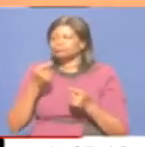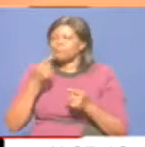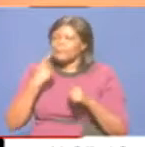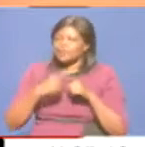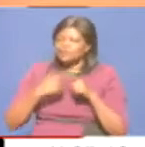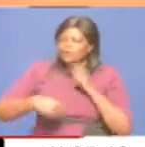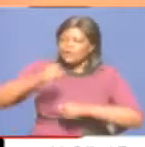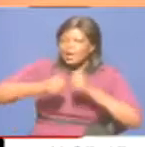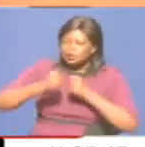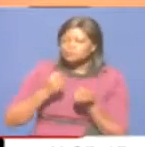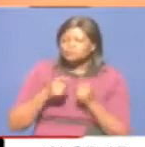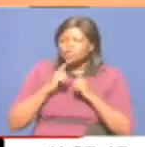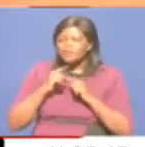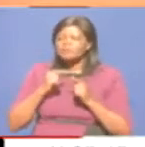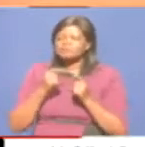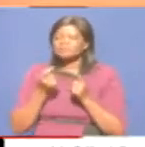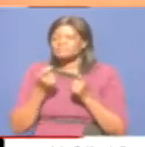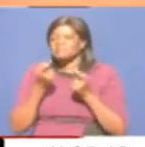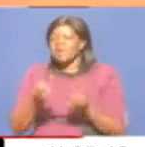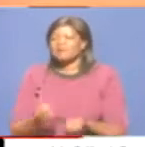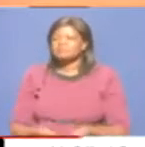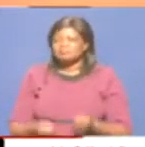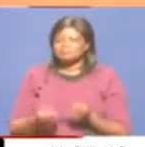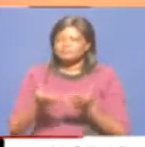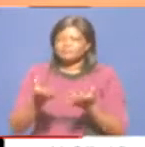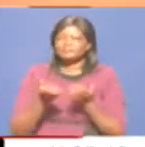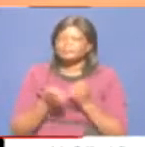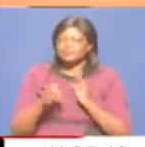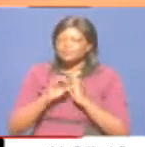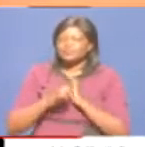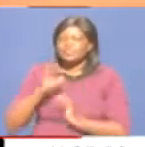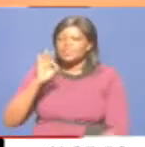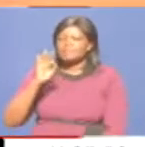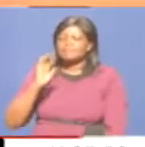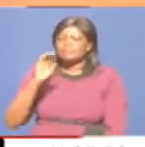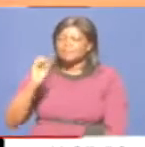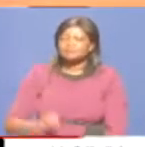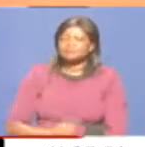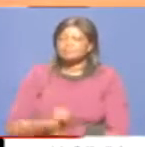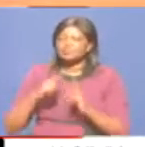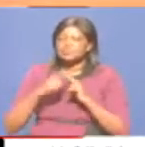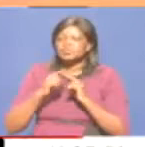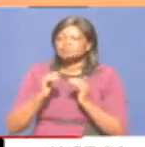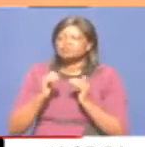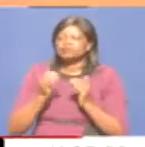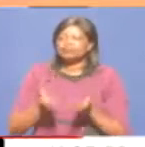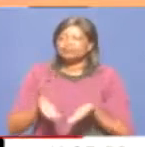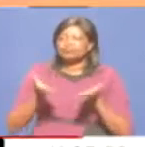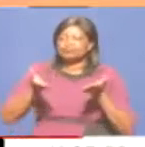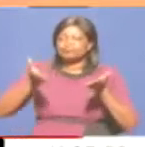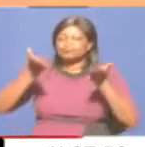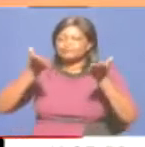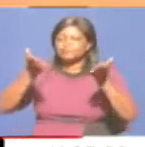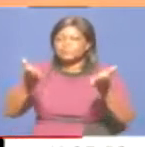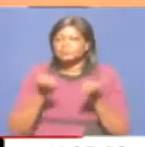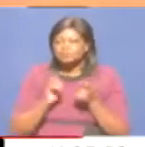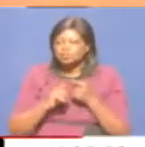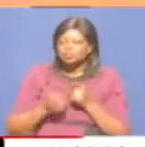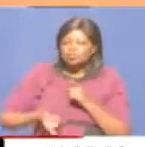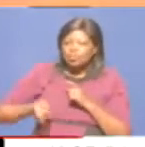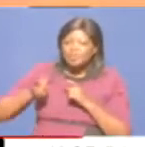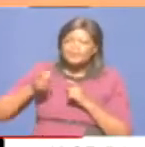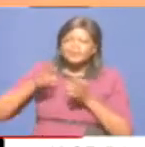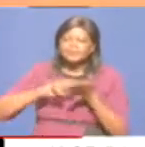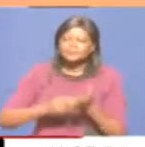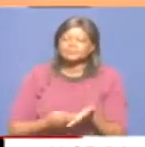the minimum requirement in the Constitution of at least 15%, but we start advancing the need to increase resources